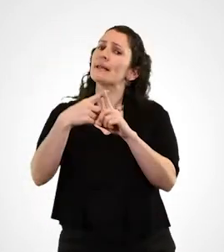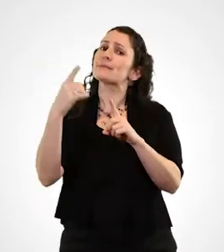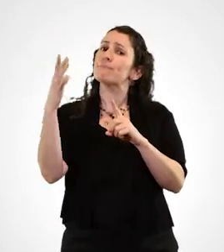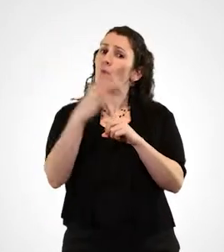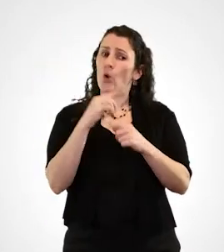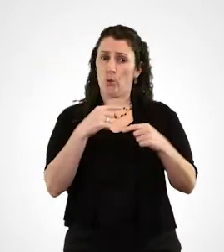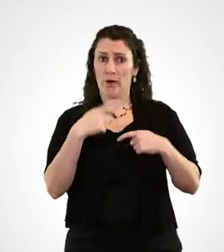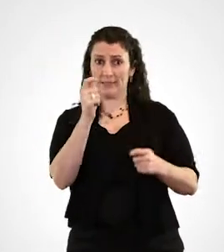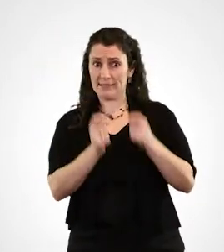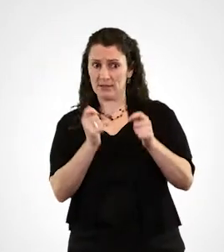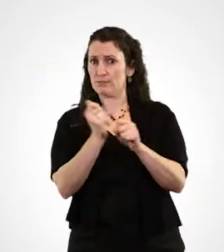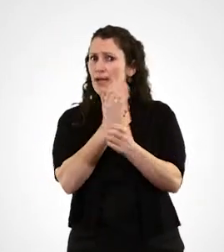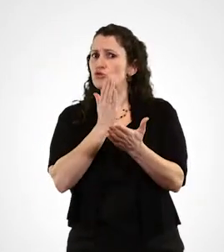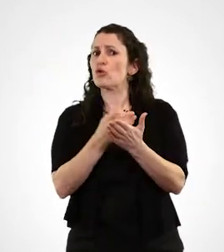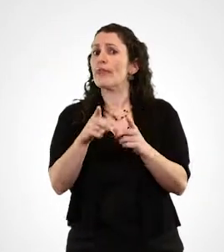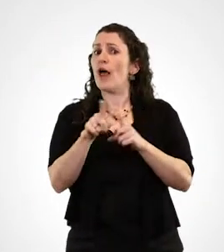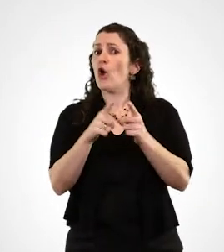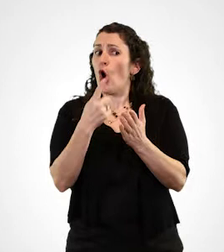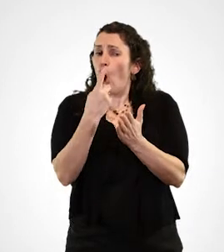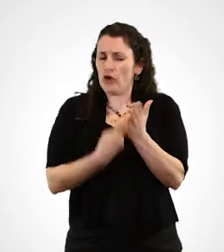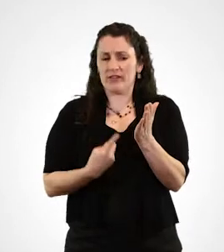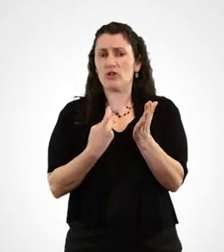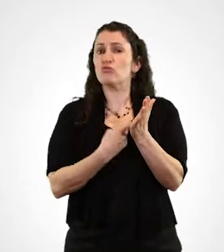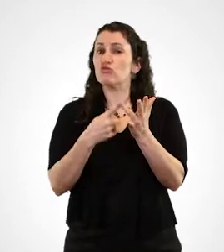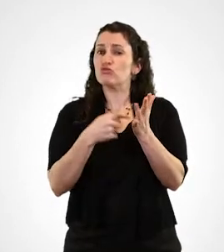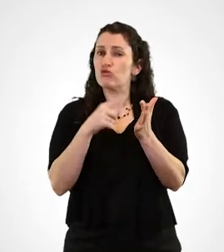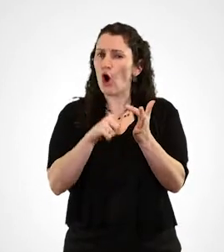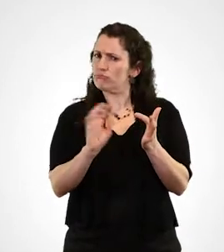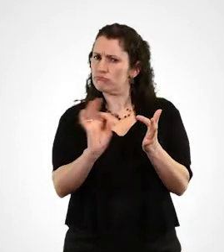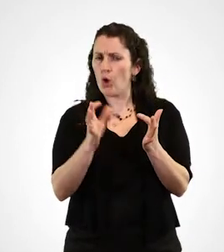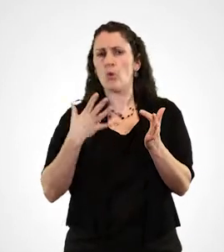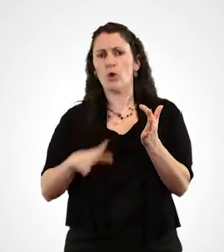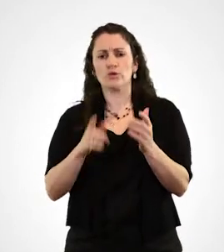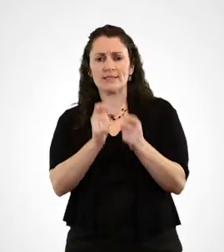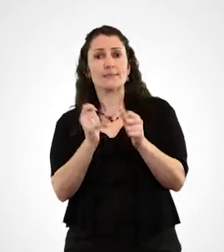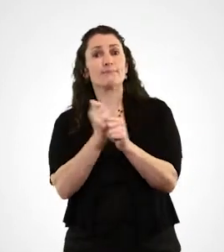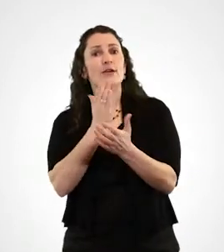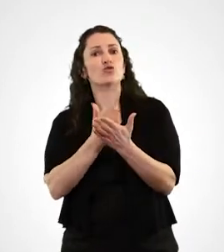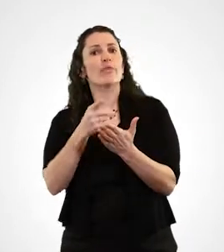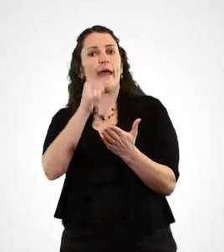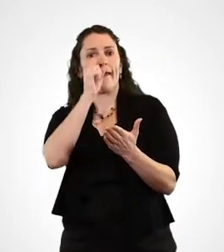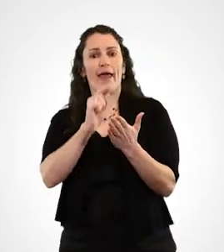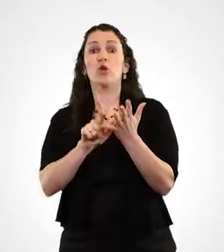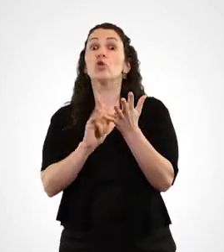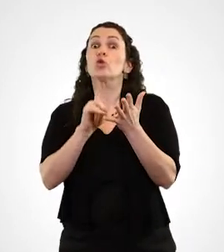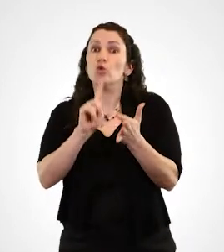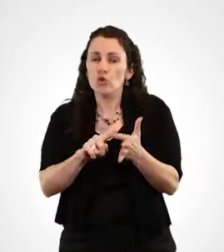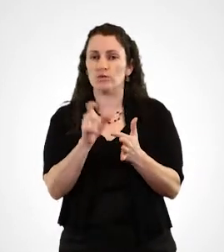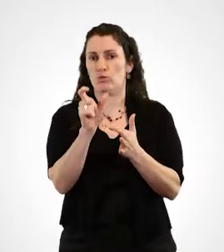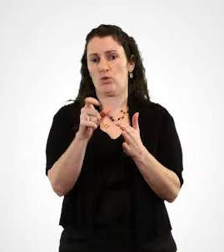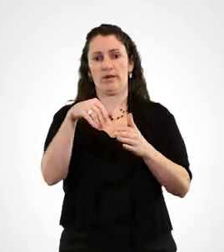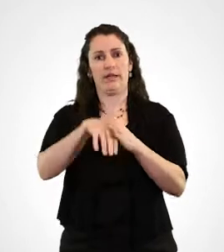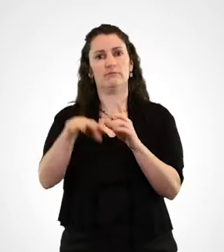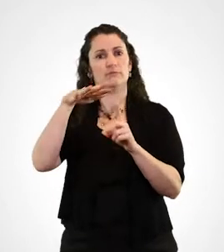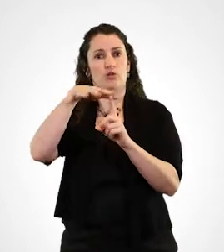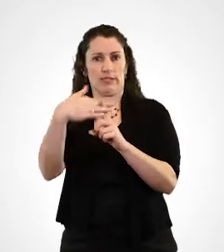rote in response to a picture cue, but also use it when talking about the topic. So we gave them one of the books